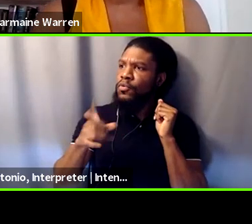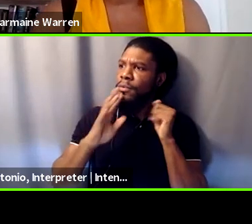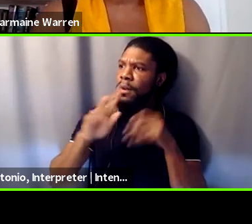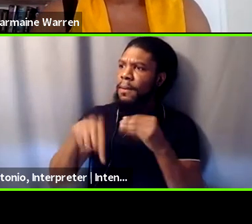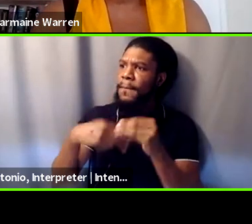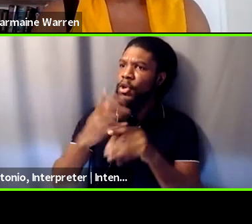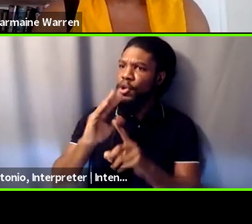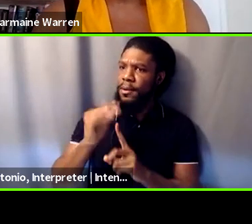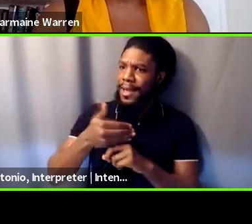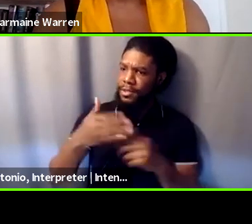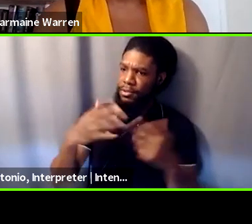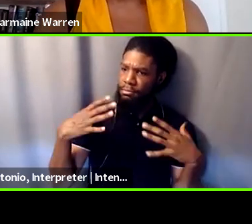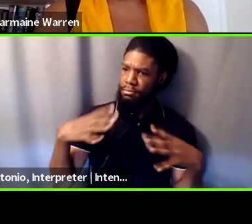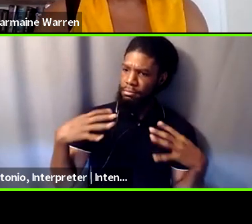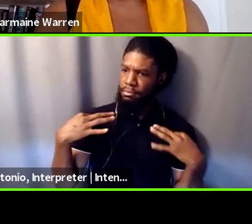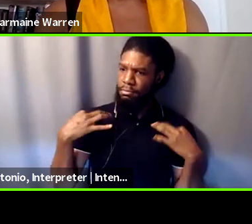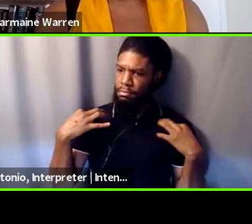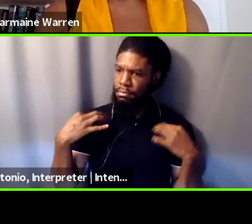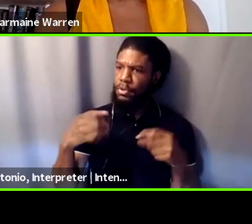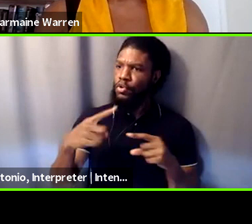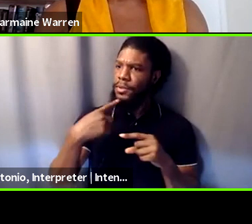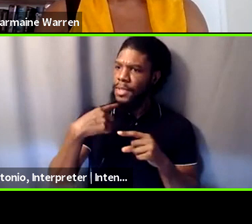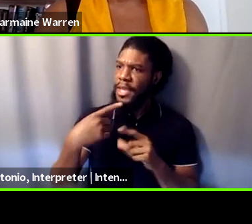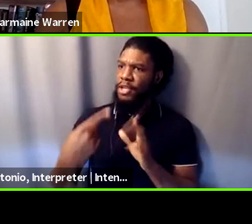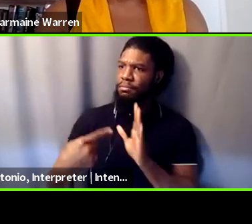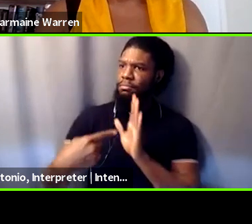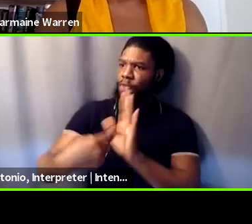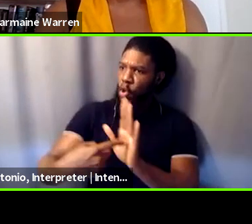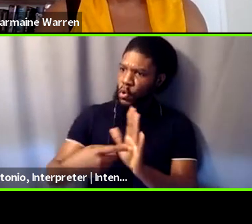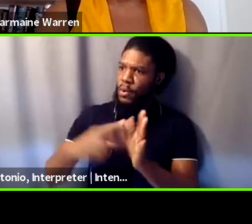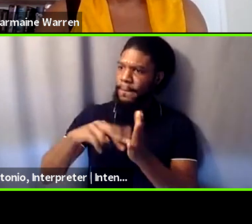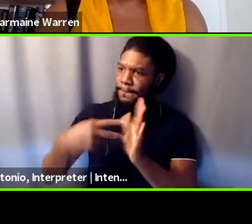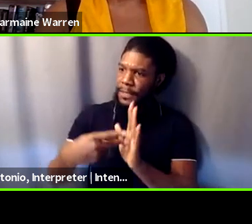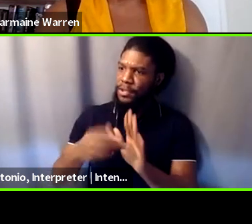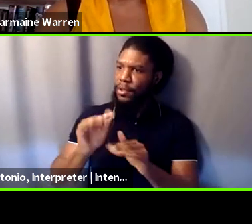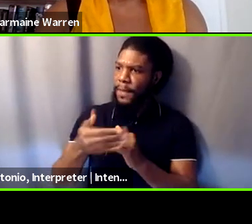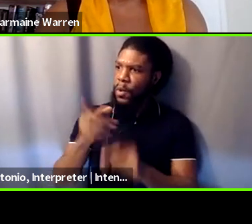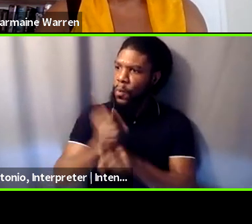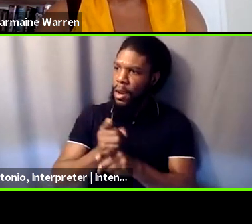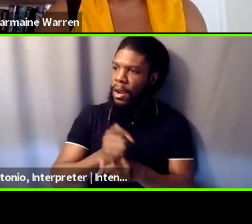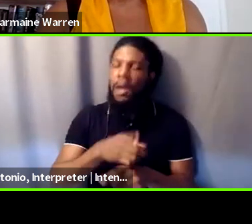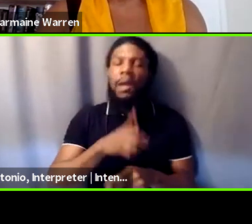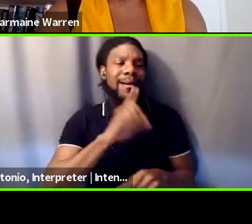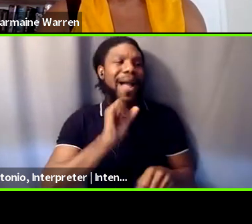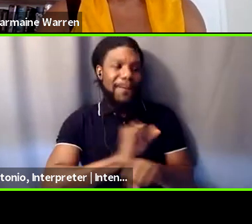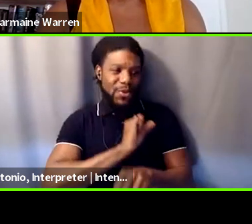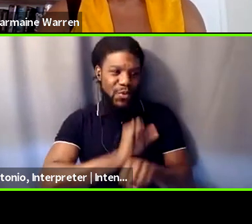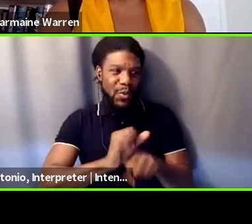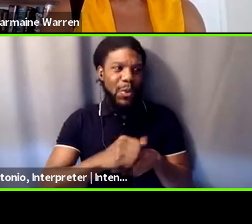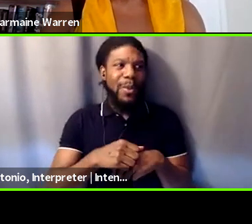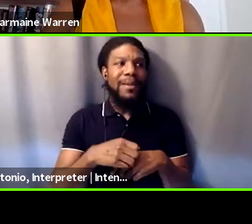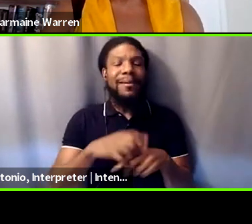Jamaica. Absolutely, there's so much pattern and vibrancy